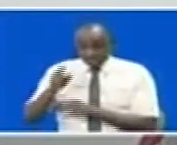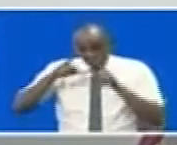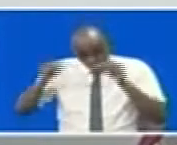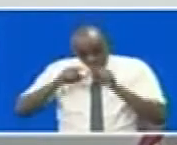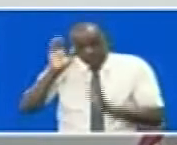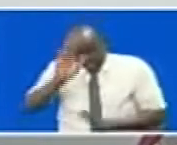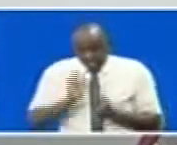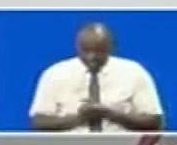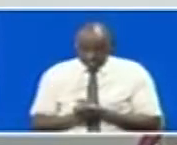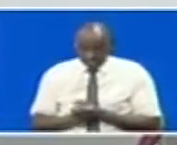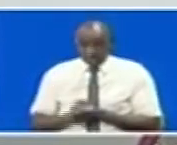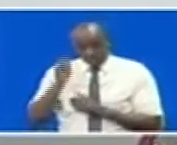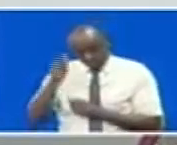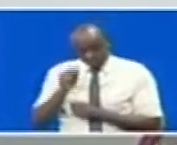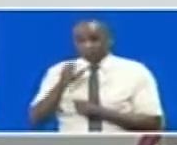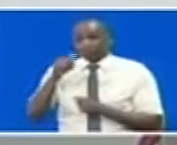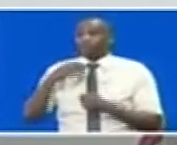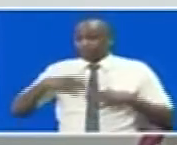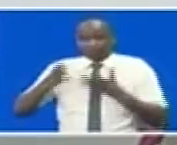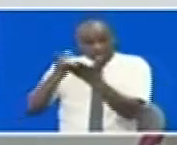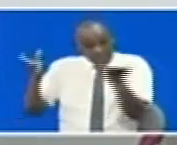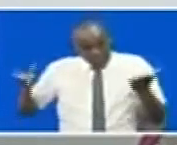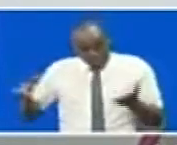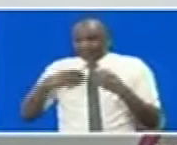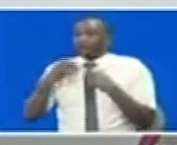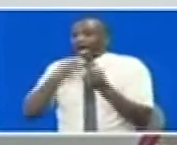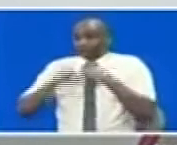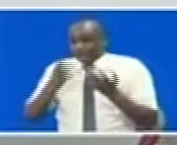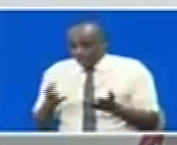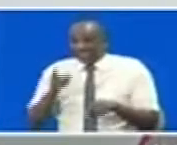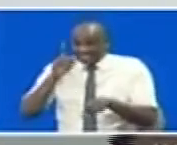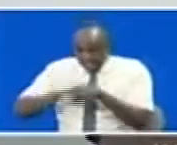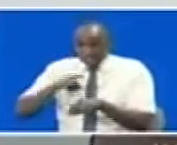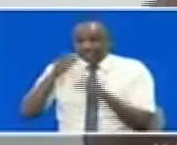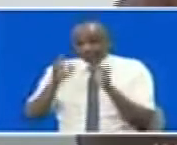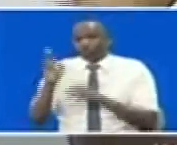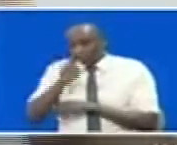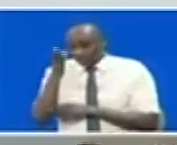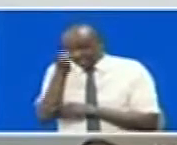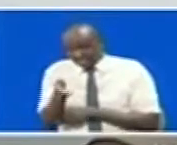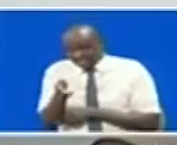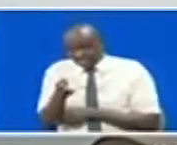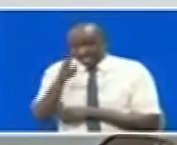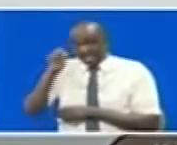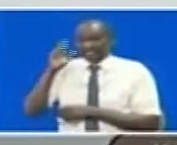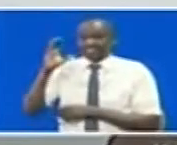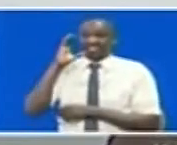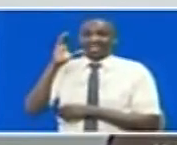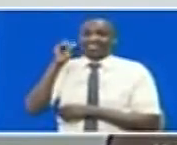that have been uttered and the response from the crowd that you're speaking to. But now when you choose to go with this very ambiguous, I